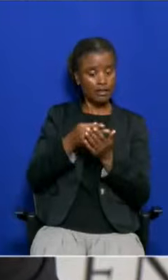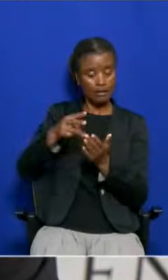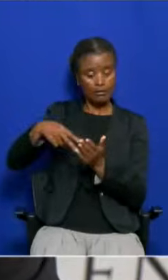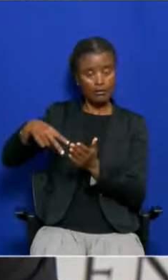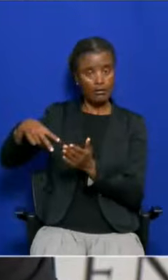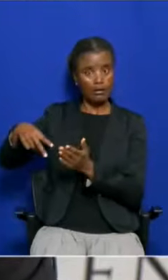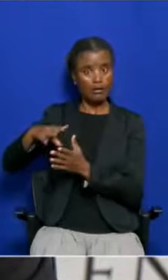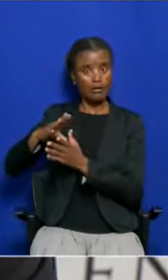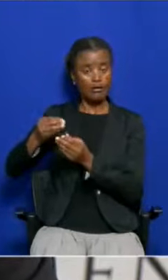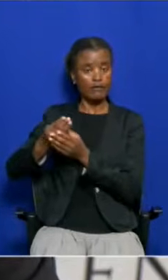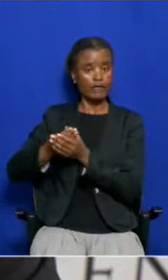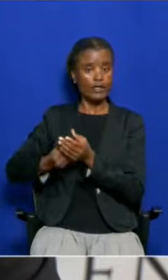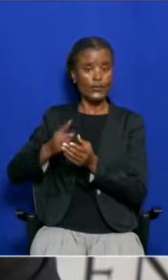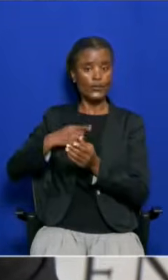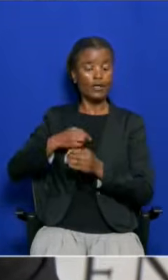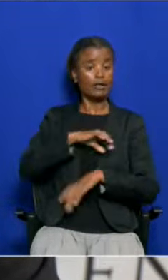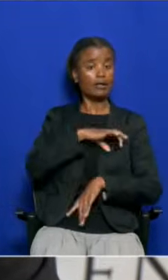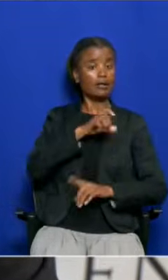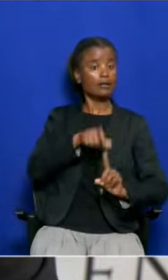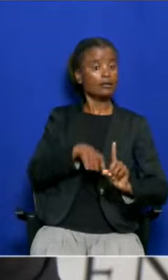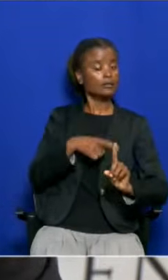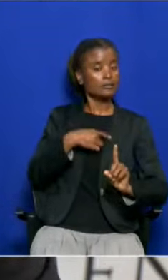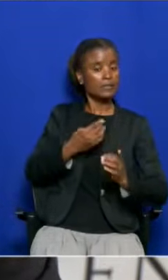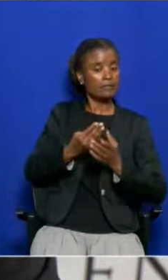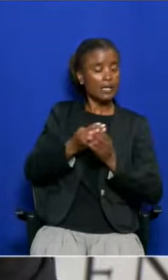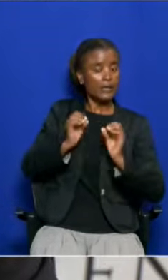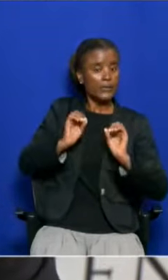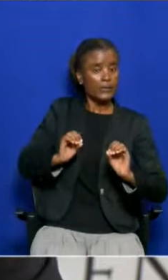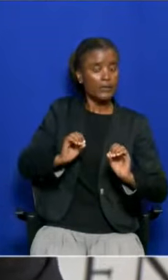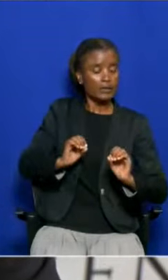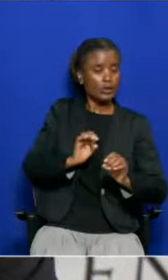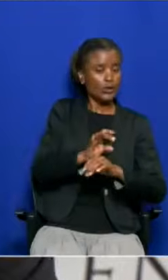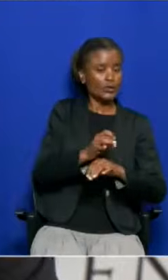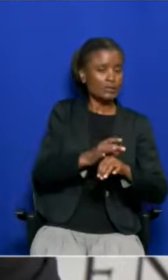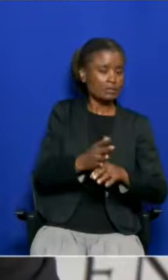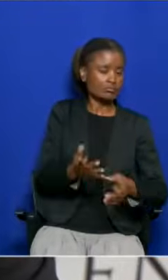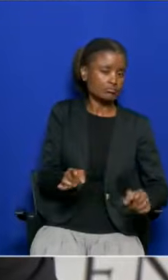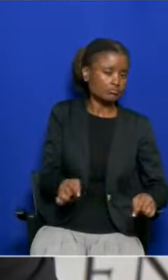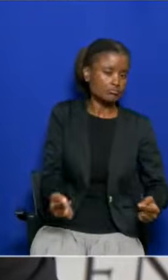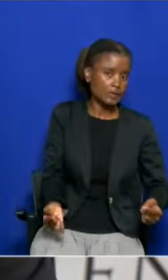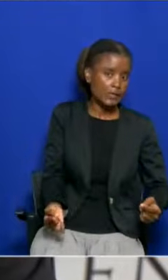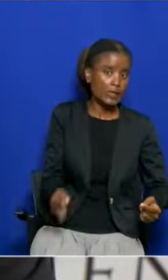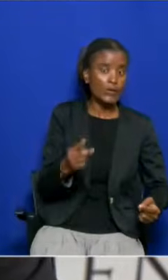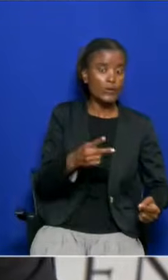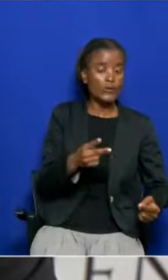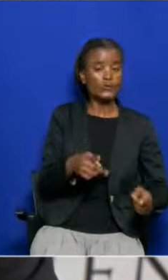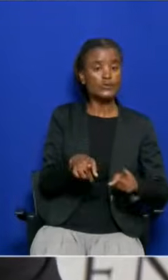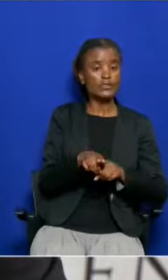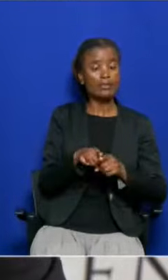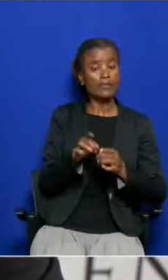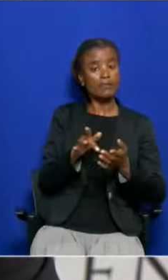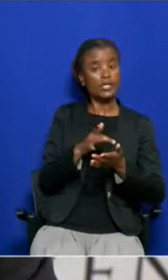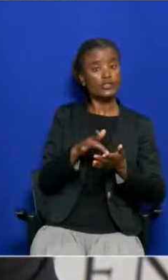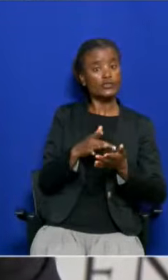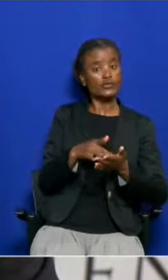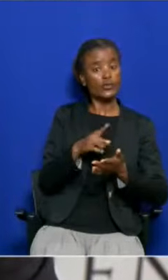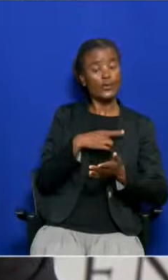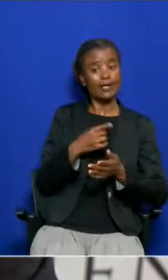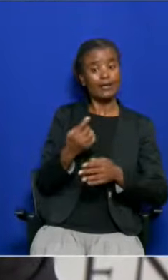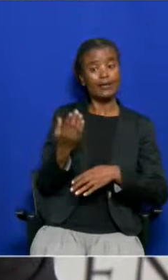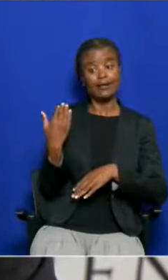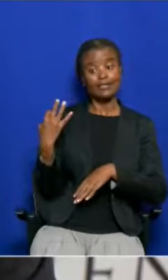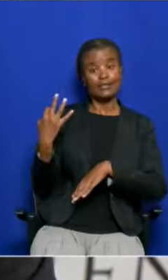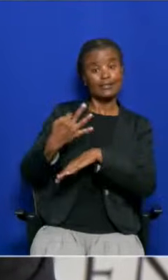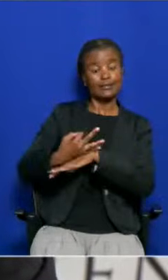files ordinarily. And secondly, the same pages has been identified in the last 3 days. Colleagues and I have been sharing